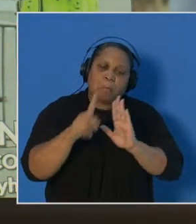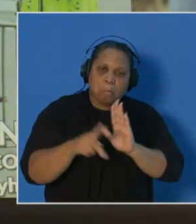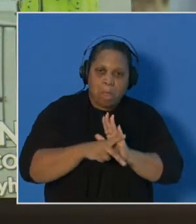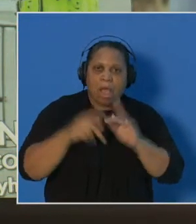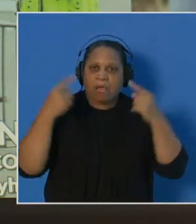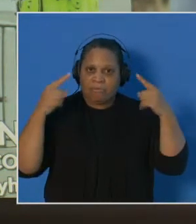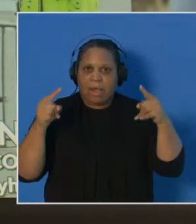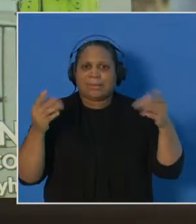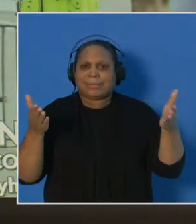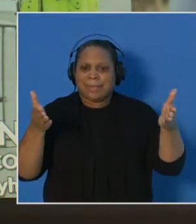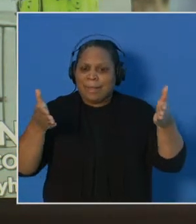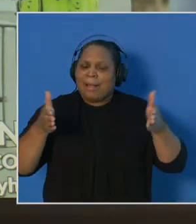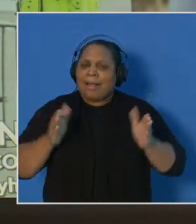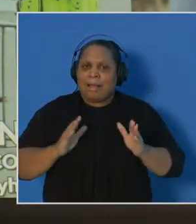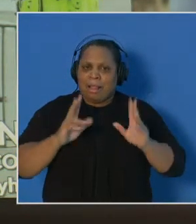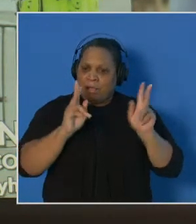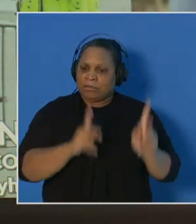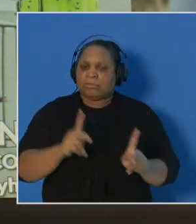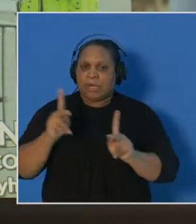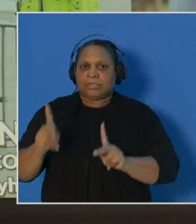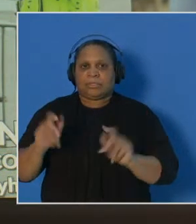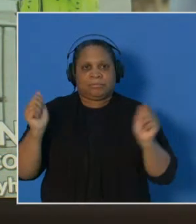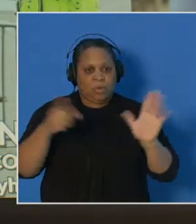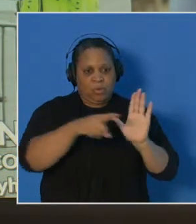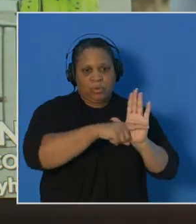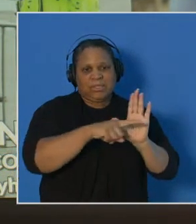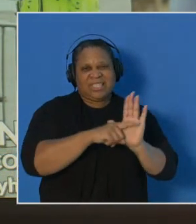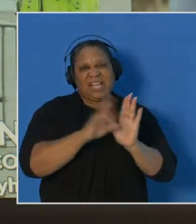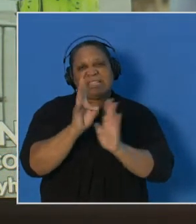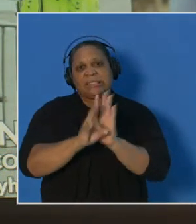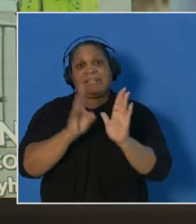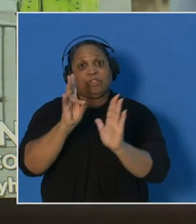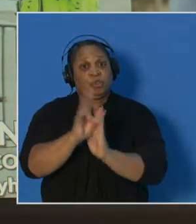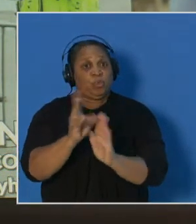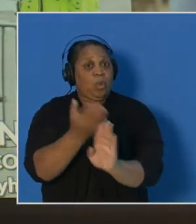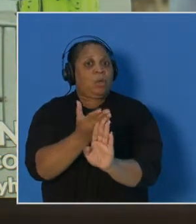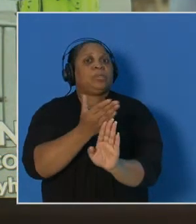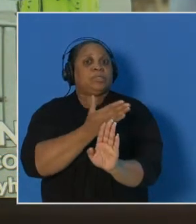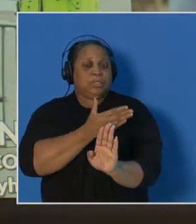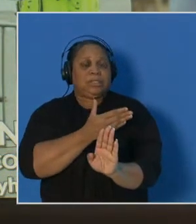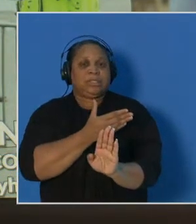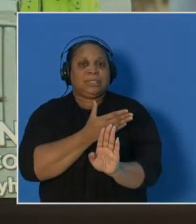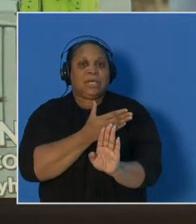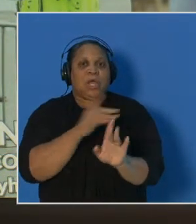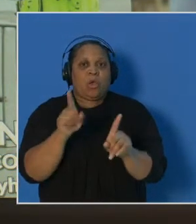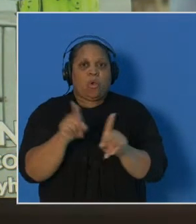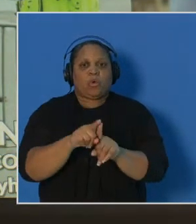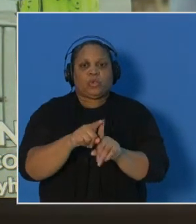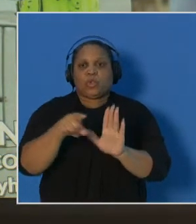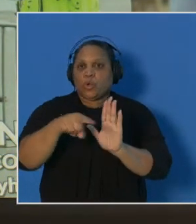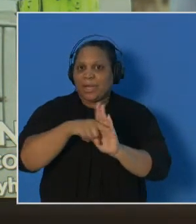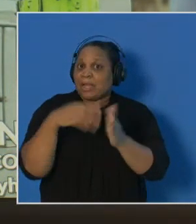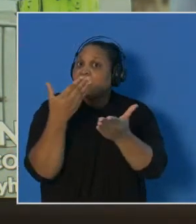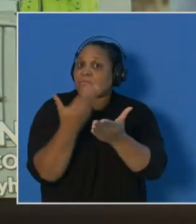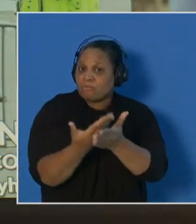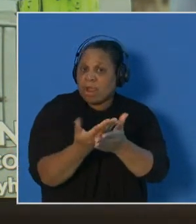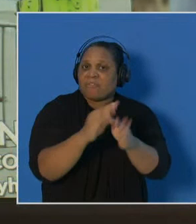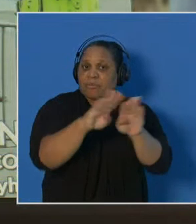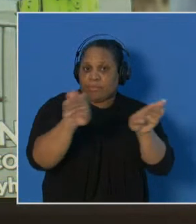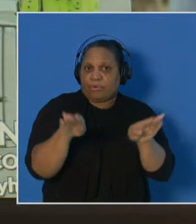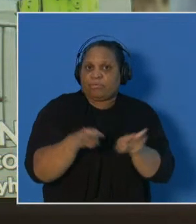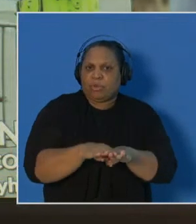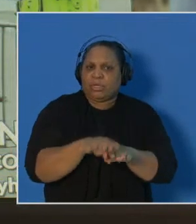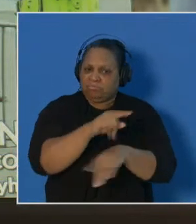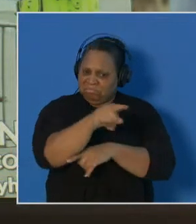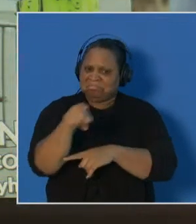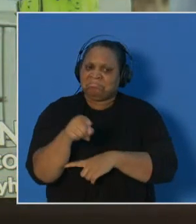allows travelers who test negative 72 hours in advance and who also test negative on arrival in Bermuda to